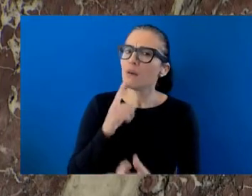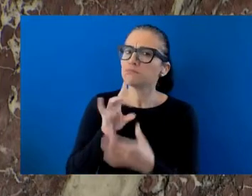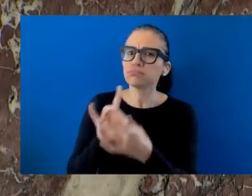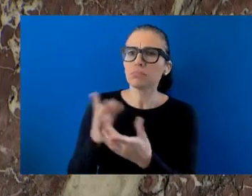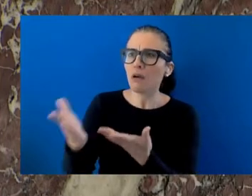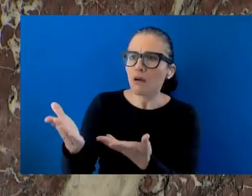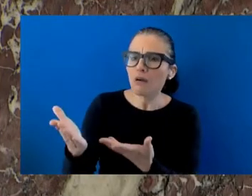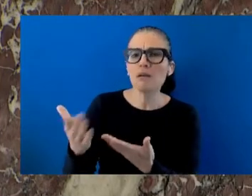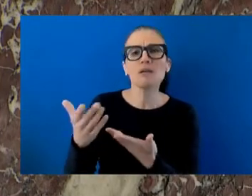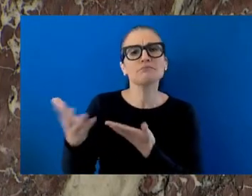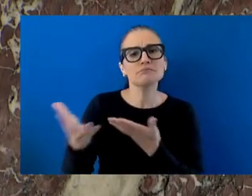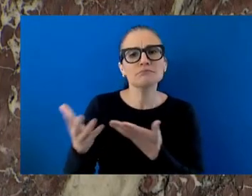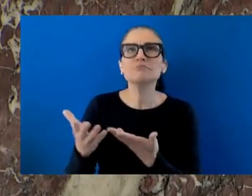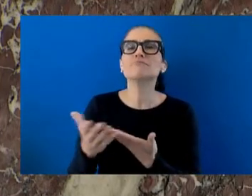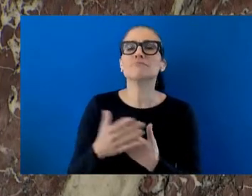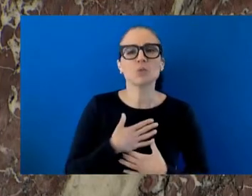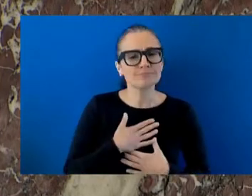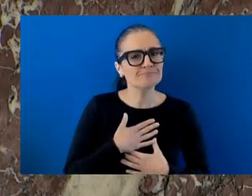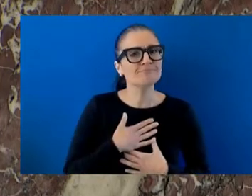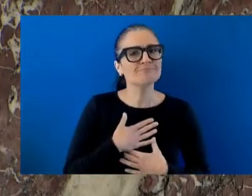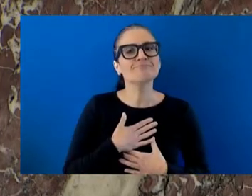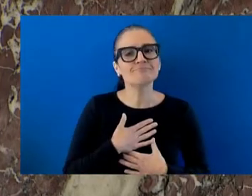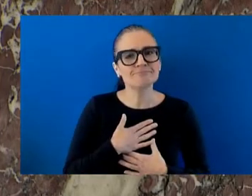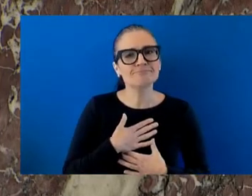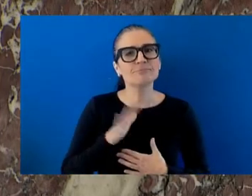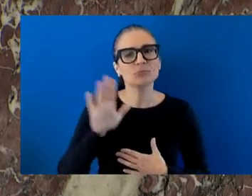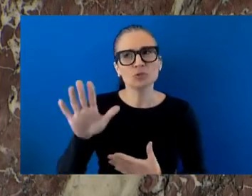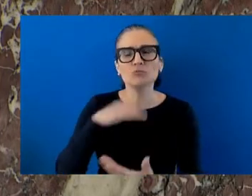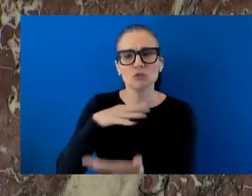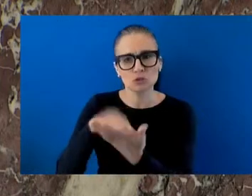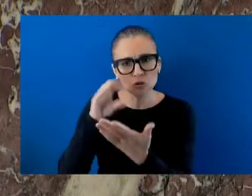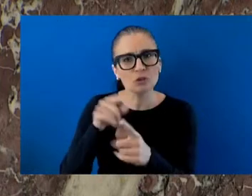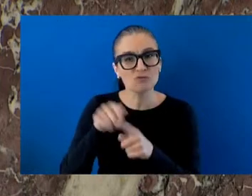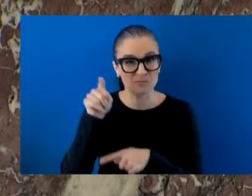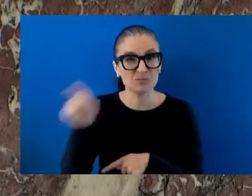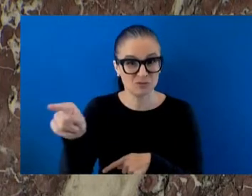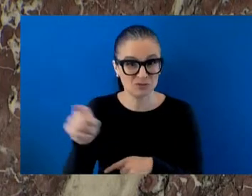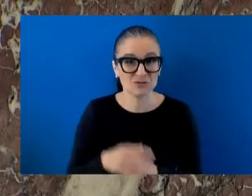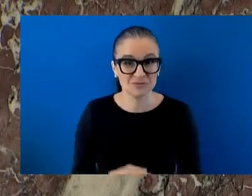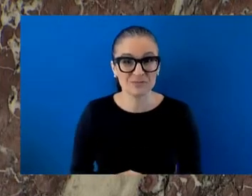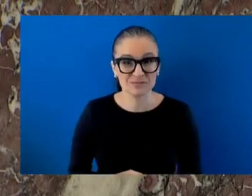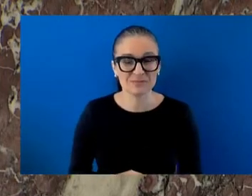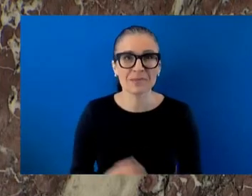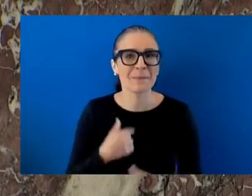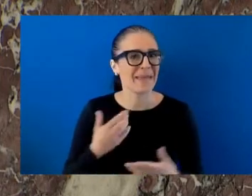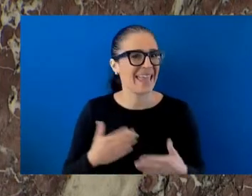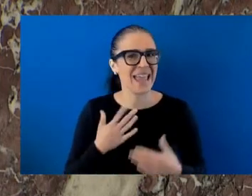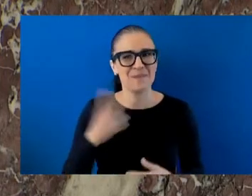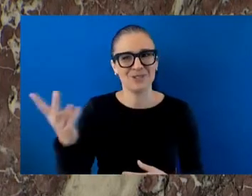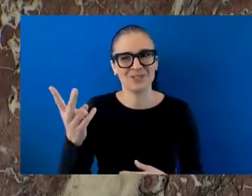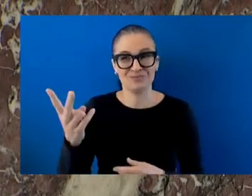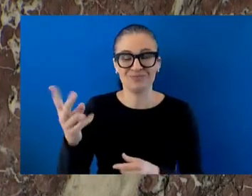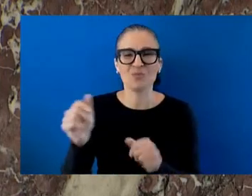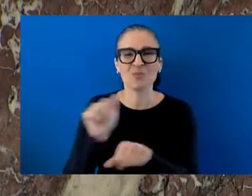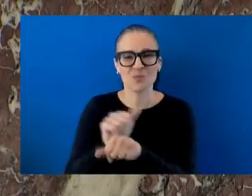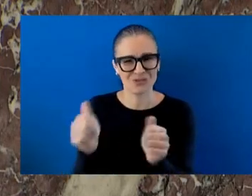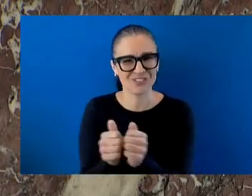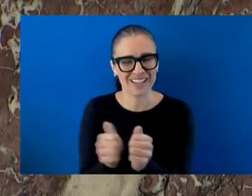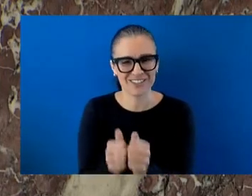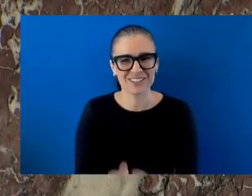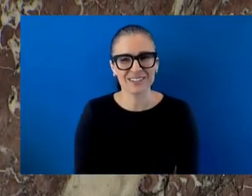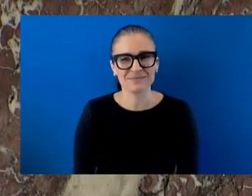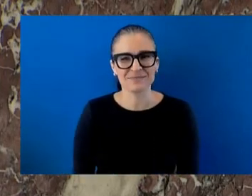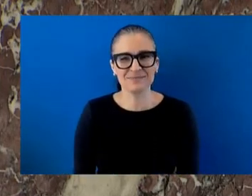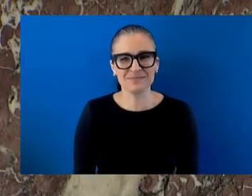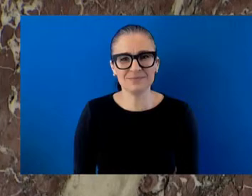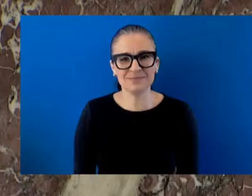listen, learn, and really grateful to be doing this work together and to continue to work alongside her. So is a